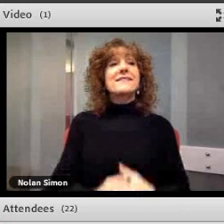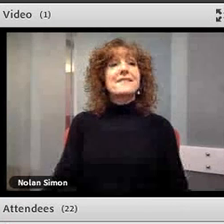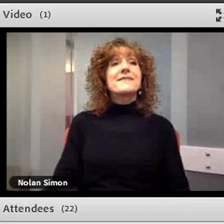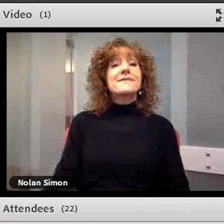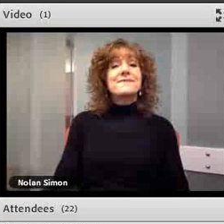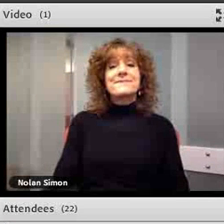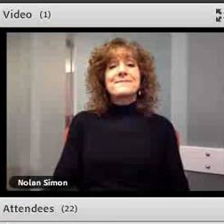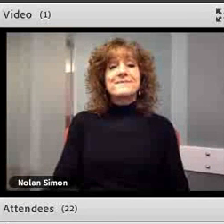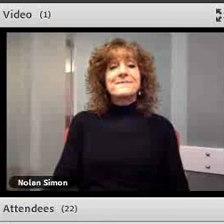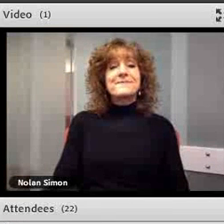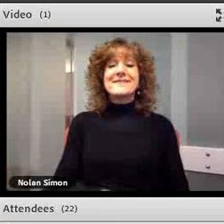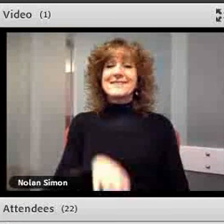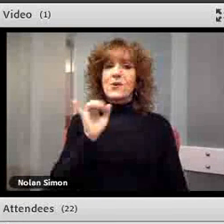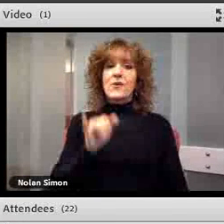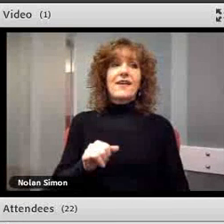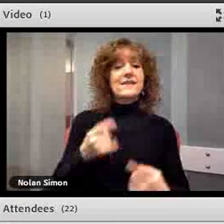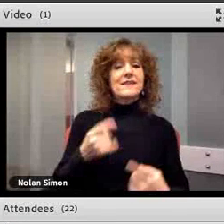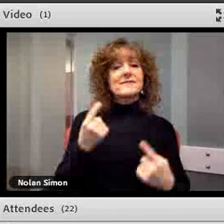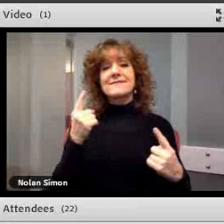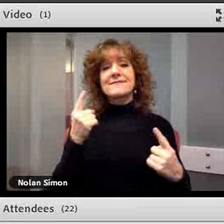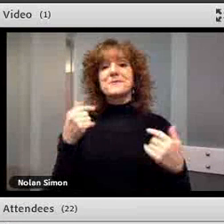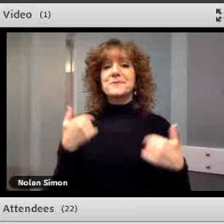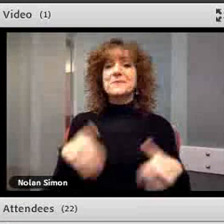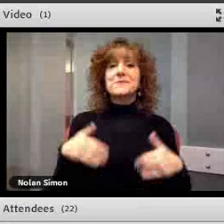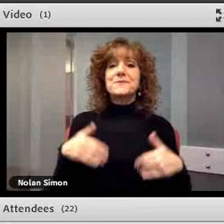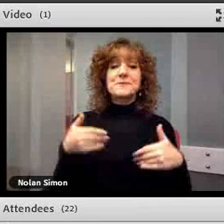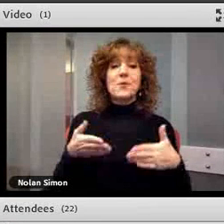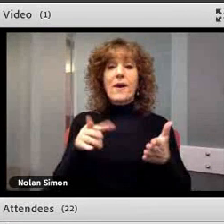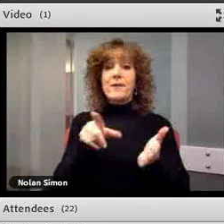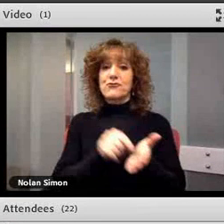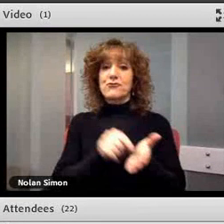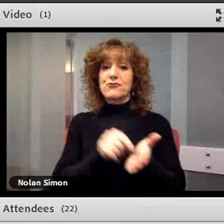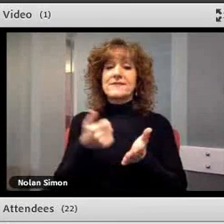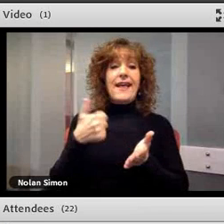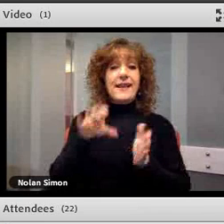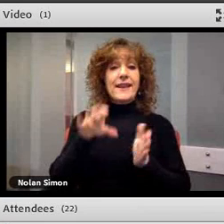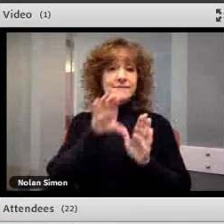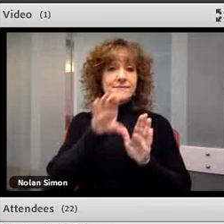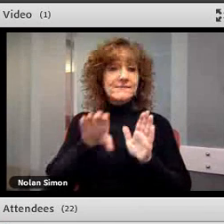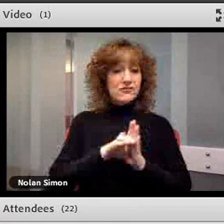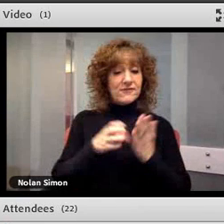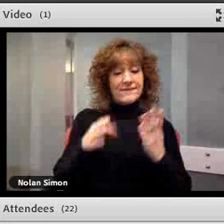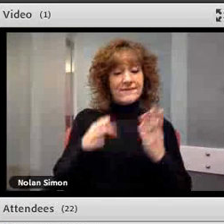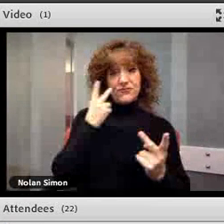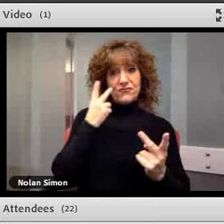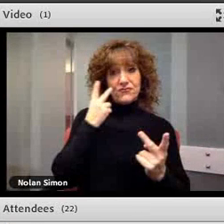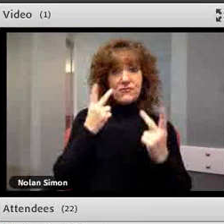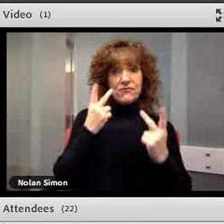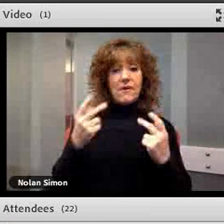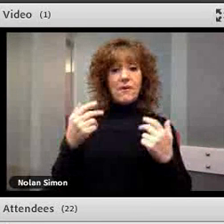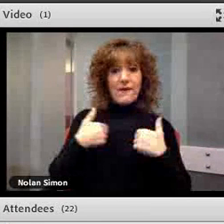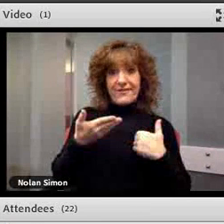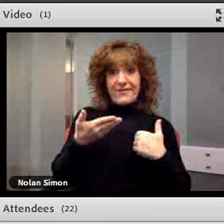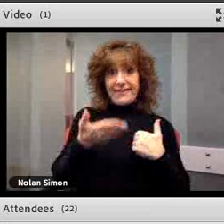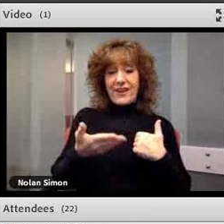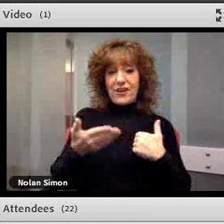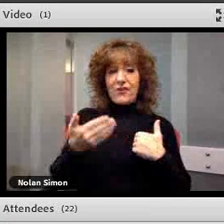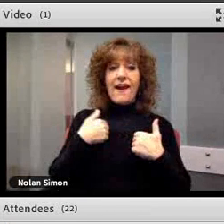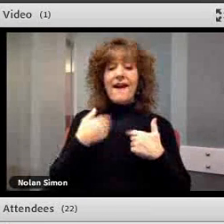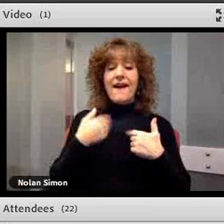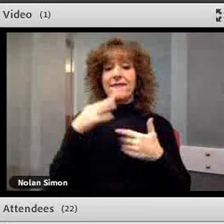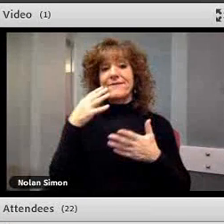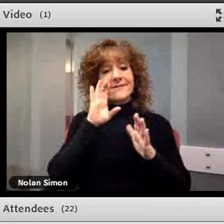So this is a very efficient way to print any of the graphics that you saw that we had available. So we have the main graphic, the sign